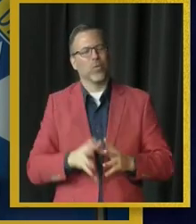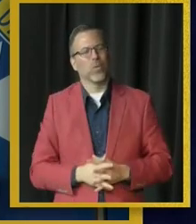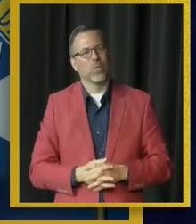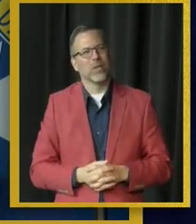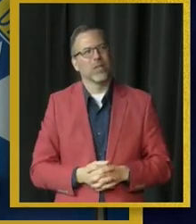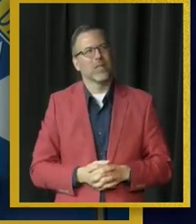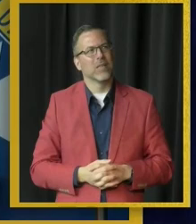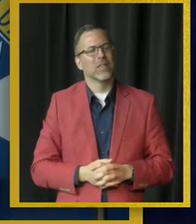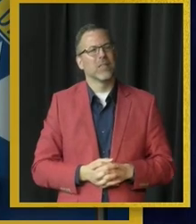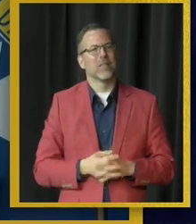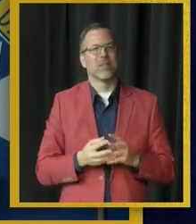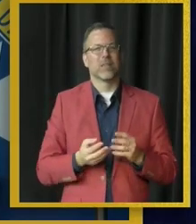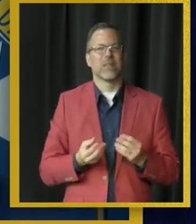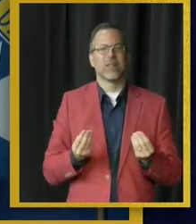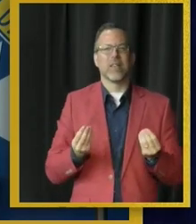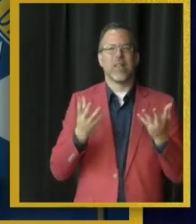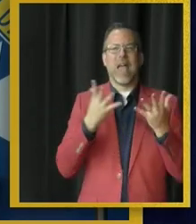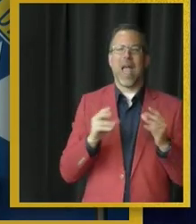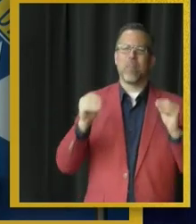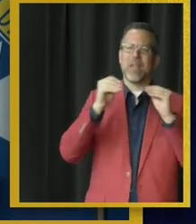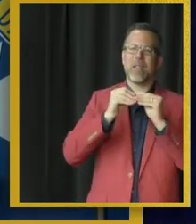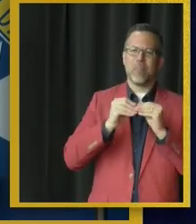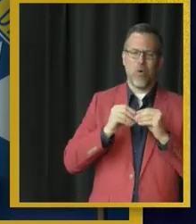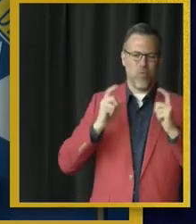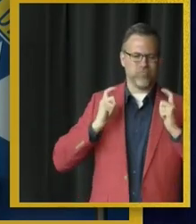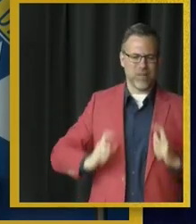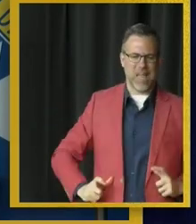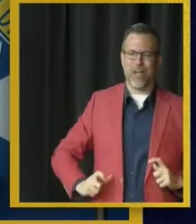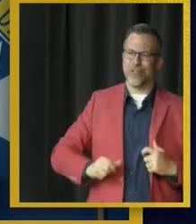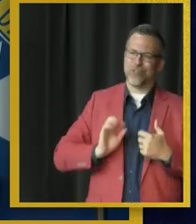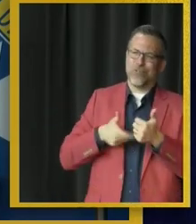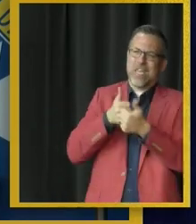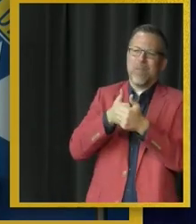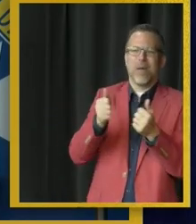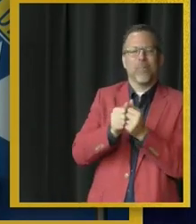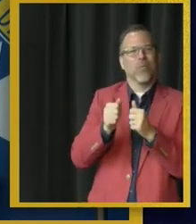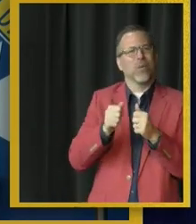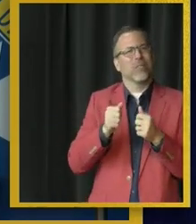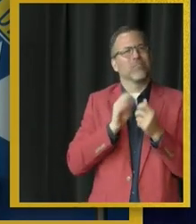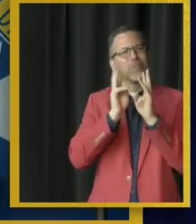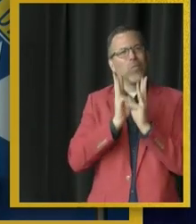How many more layers does a sister gotta wear to keep up with the weather?